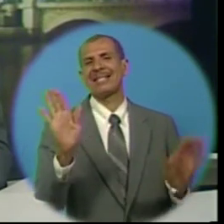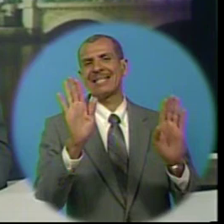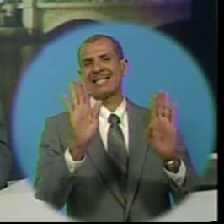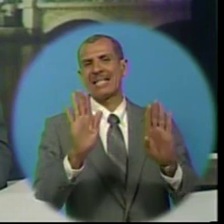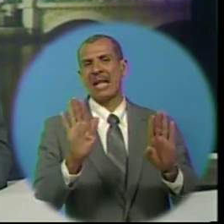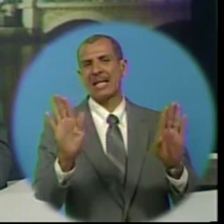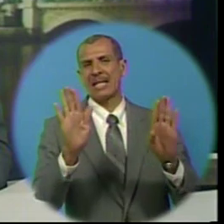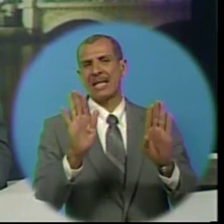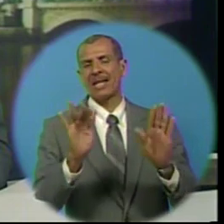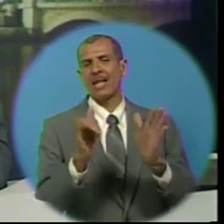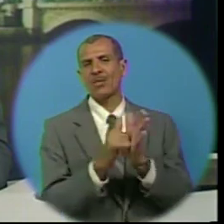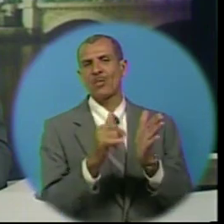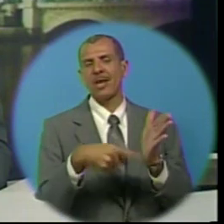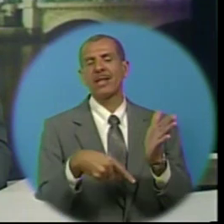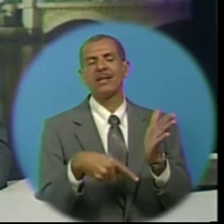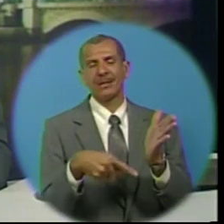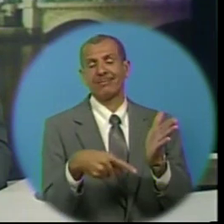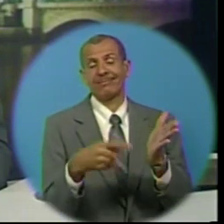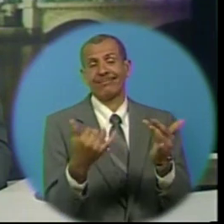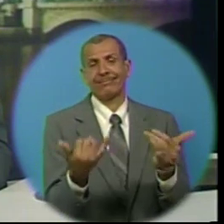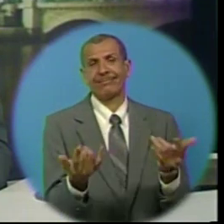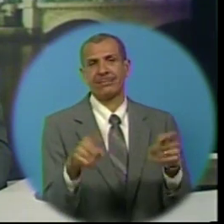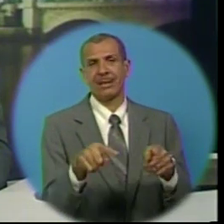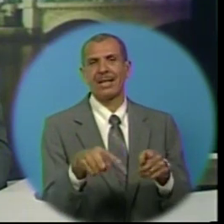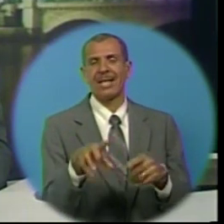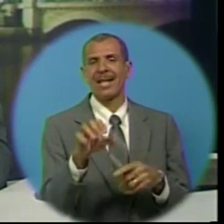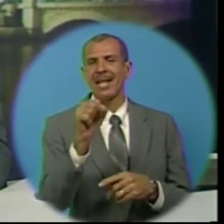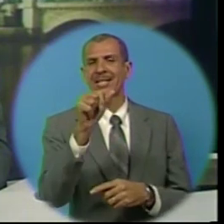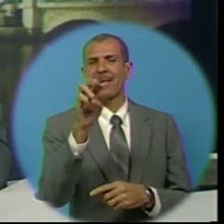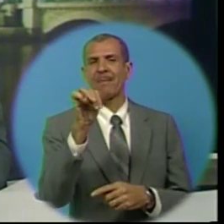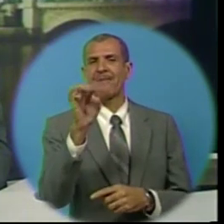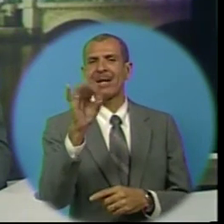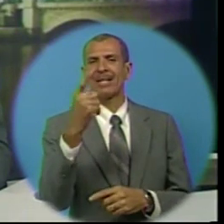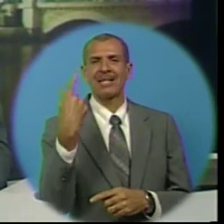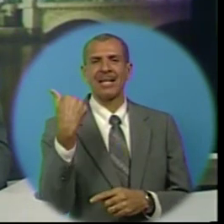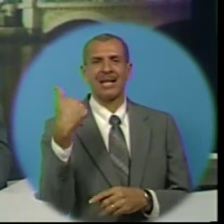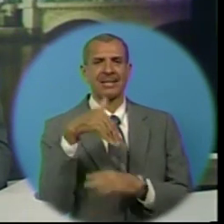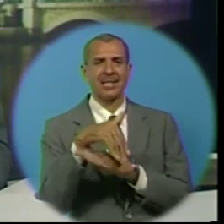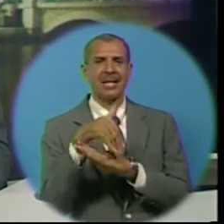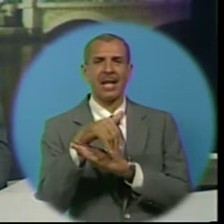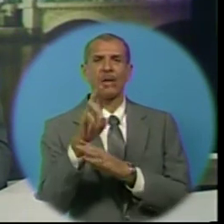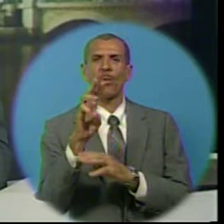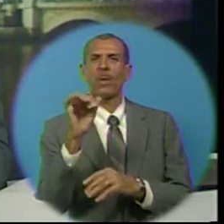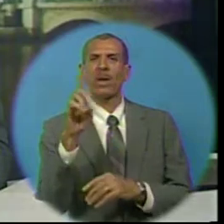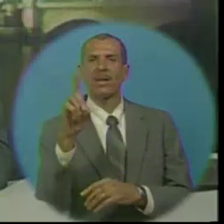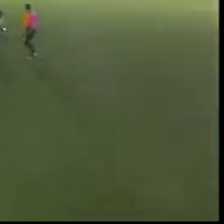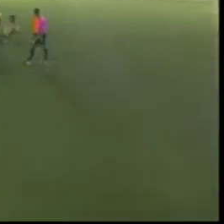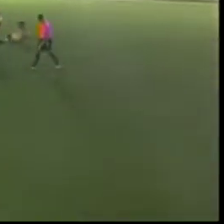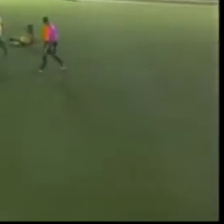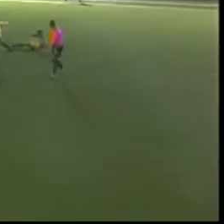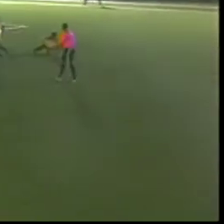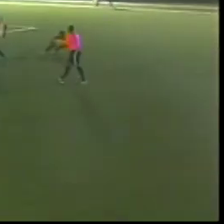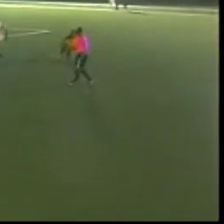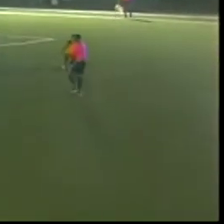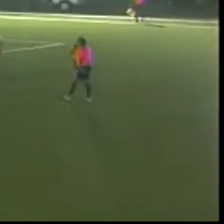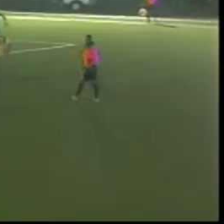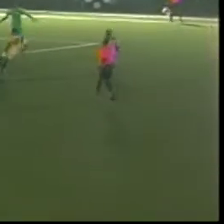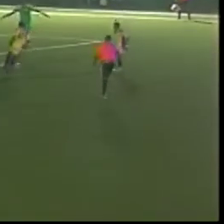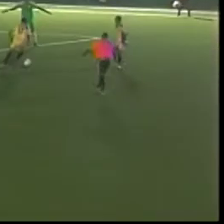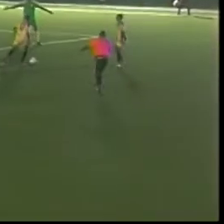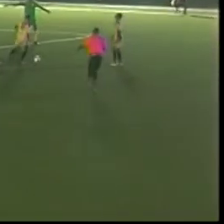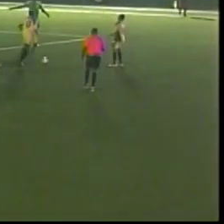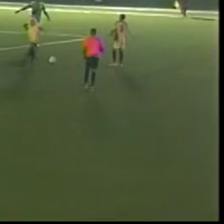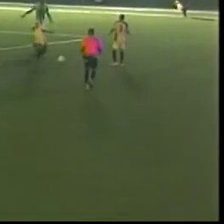Now, that's what it has come down to after the semi-finals last night at the Wildy AstroTurf. In one semi, the BDS Sports Program